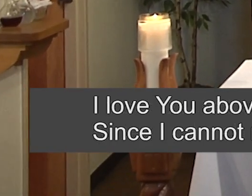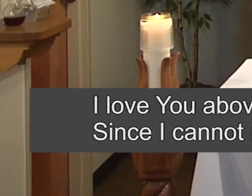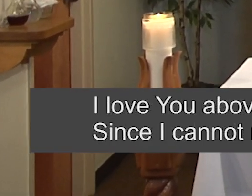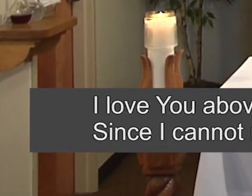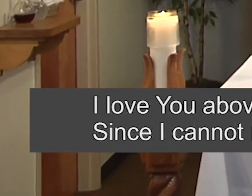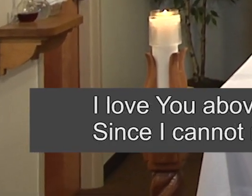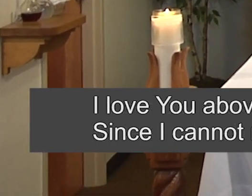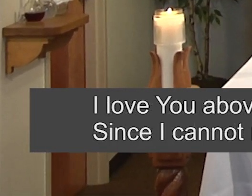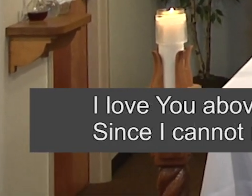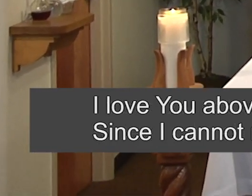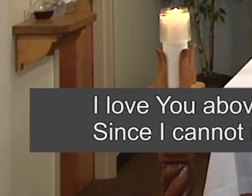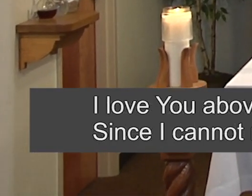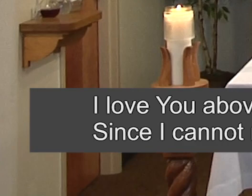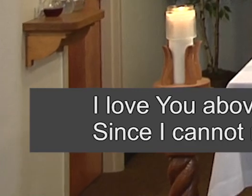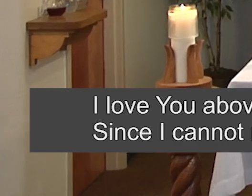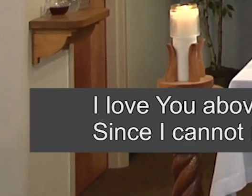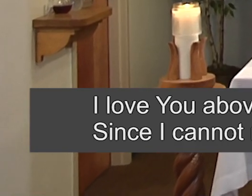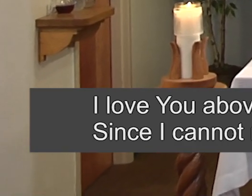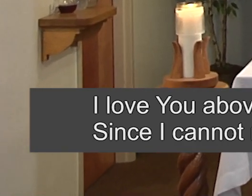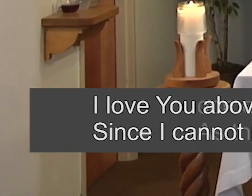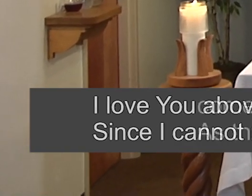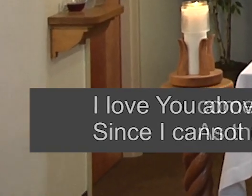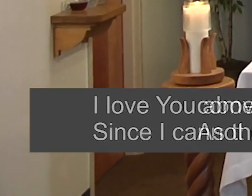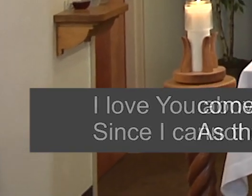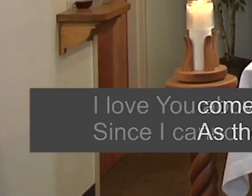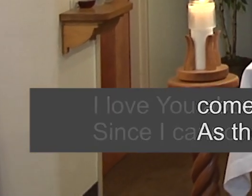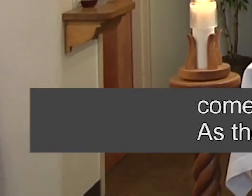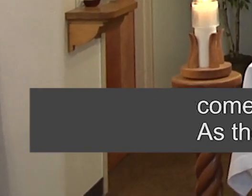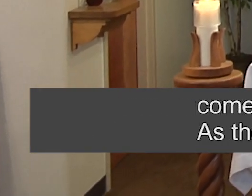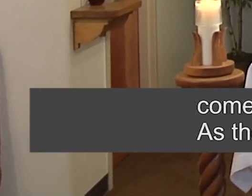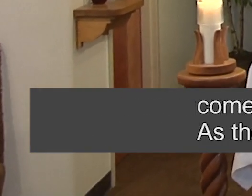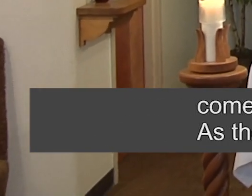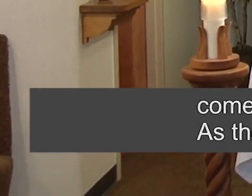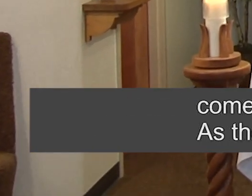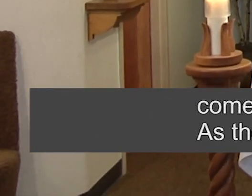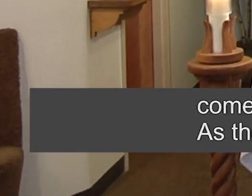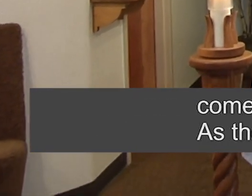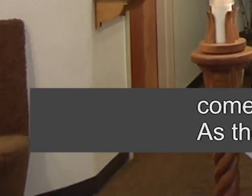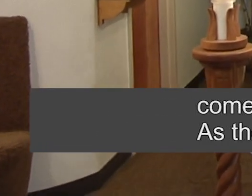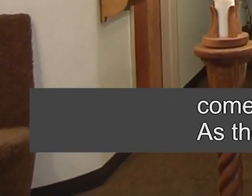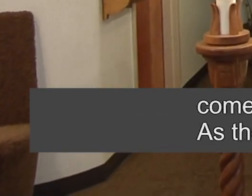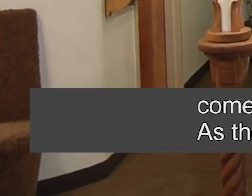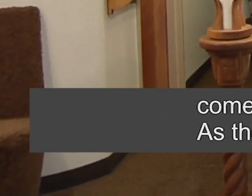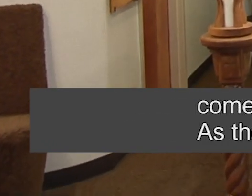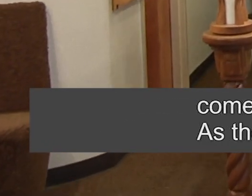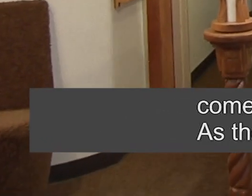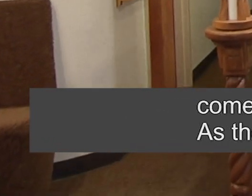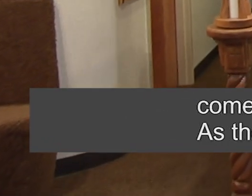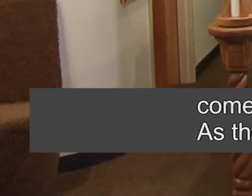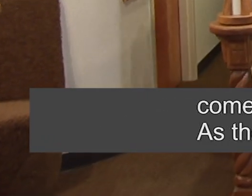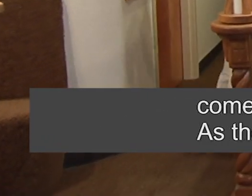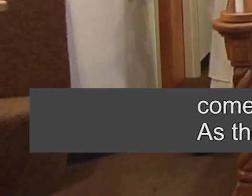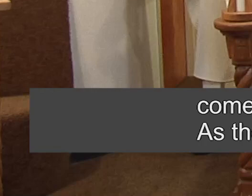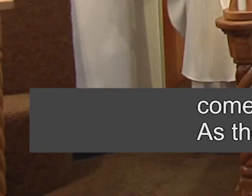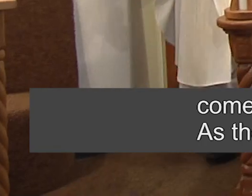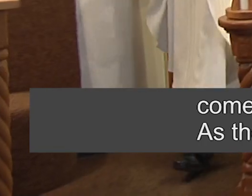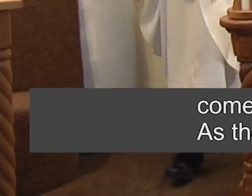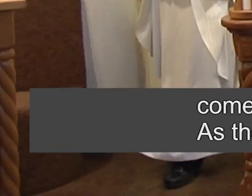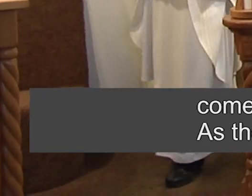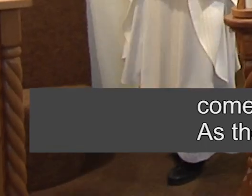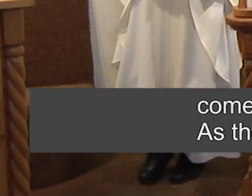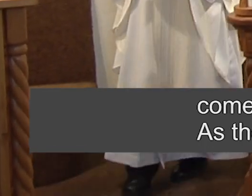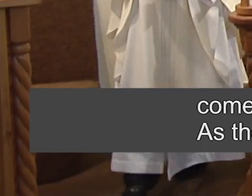joy belong now to us by conquering death and rising to new life.